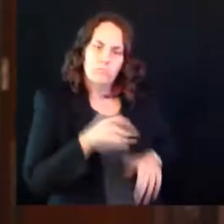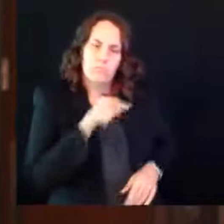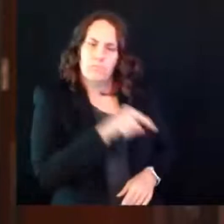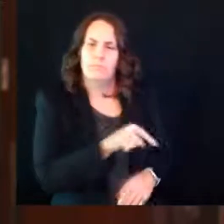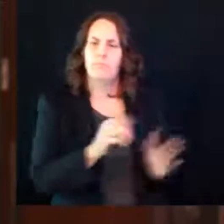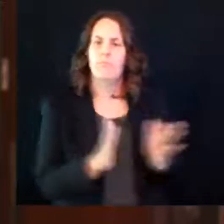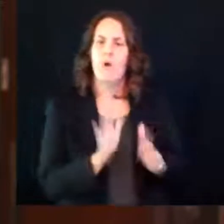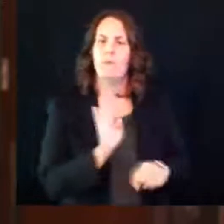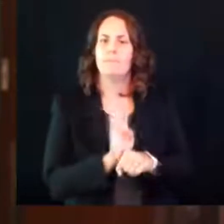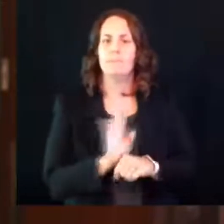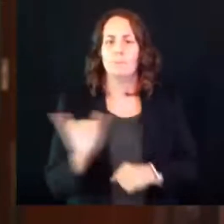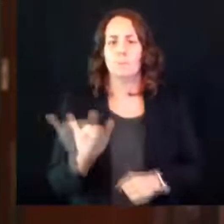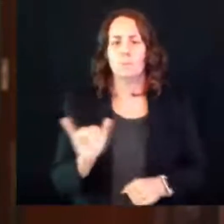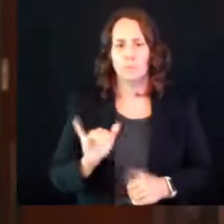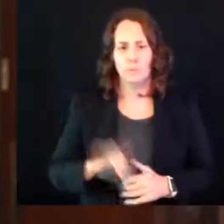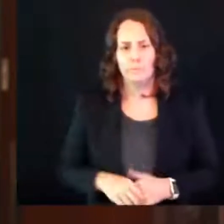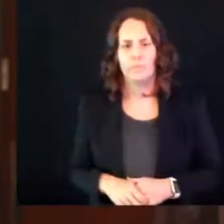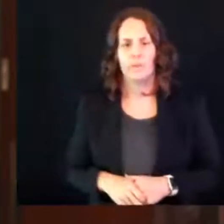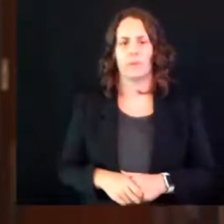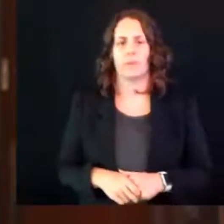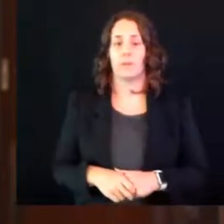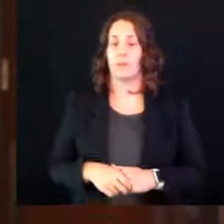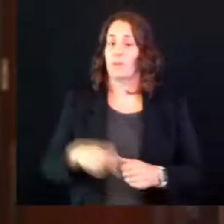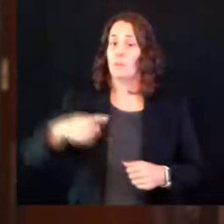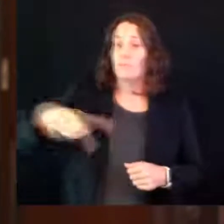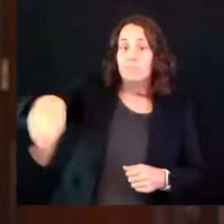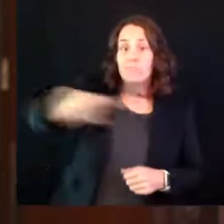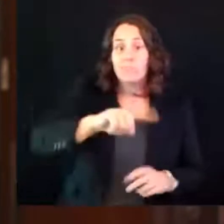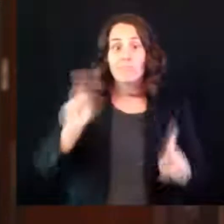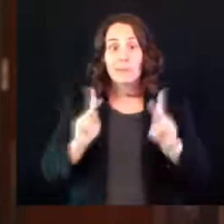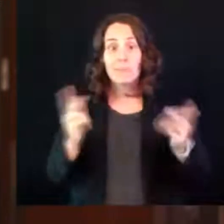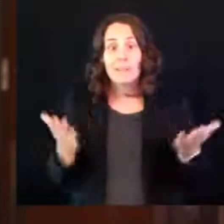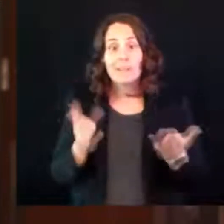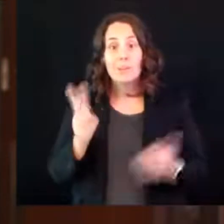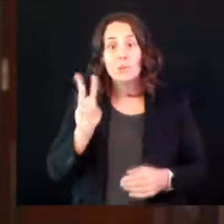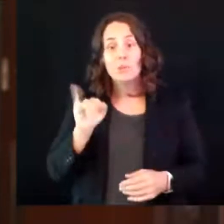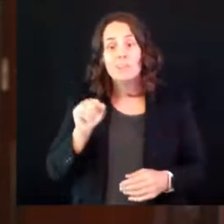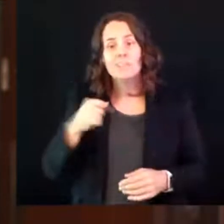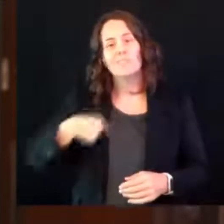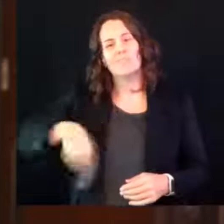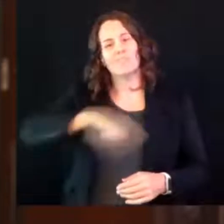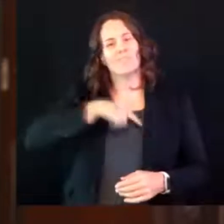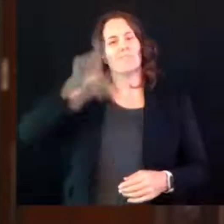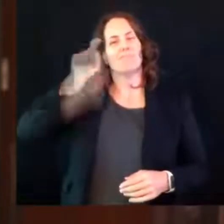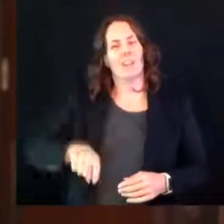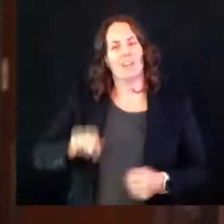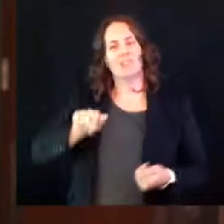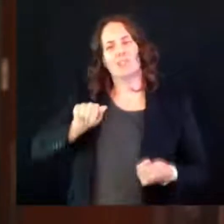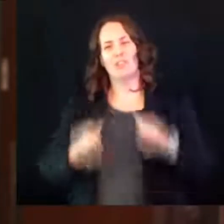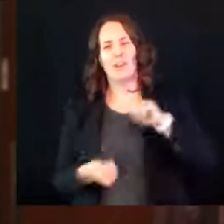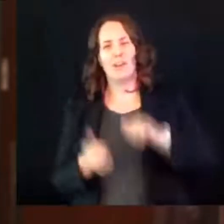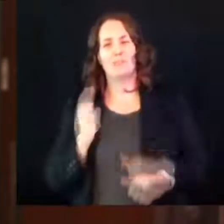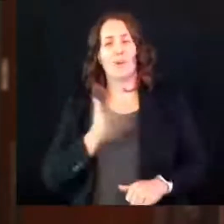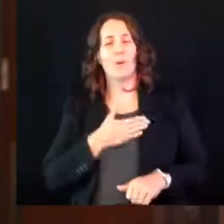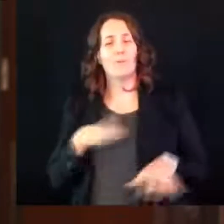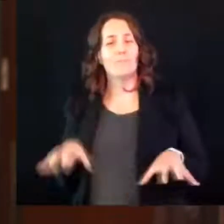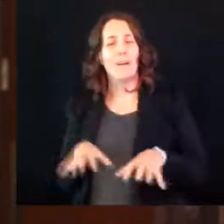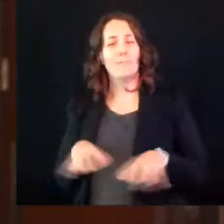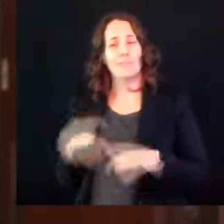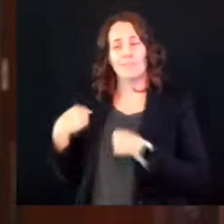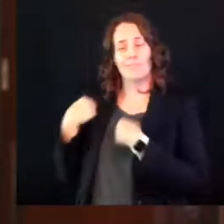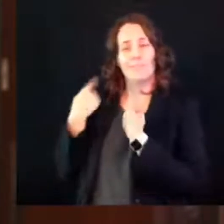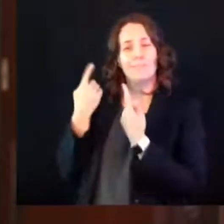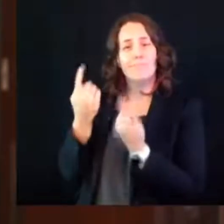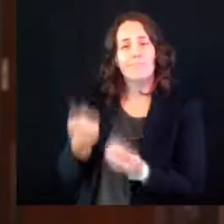together so that we can get back to some sort of normal for our kids, for our small business owners, for our workers, and